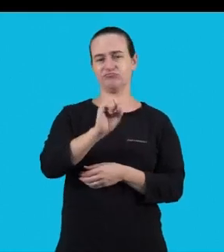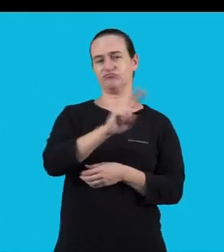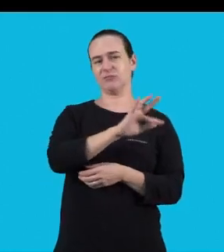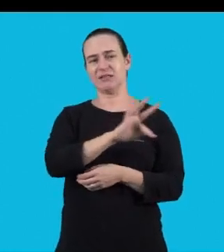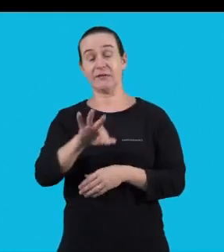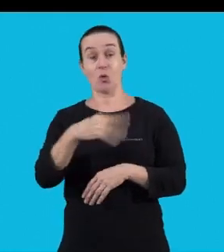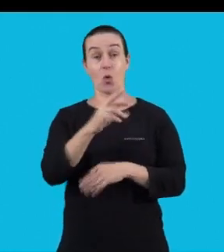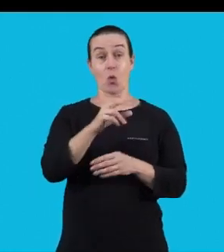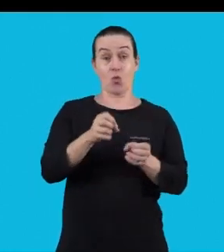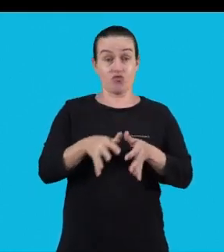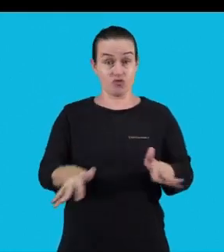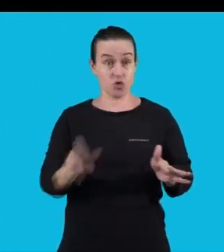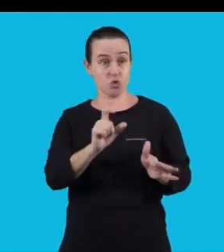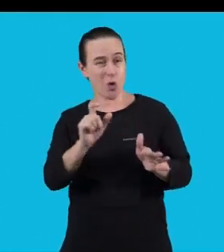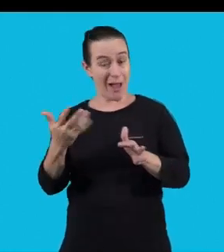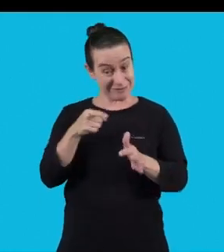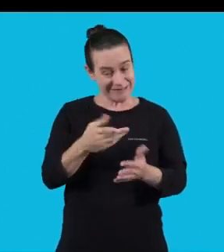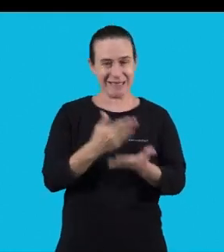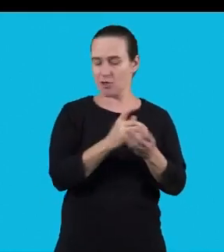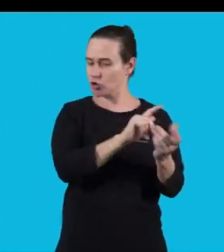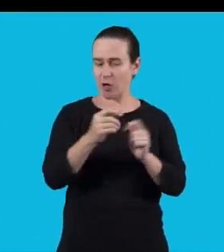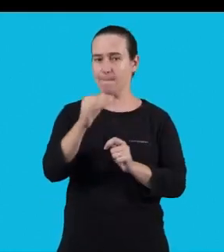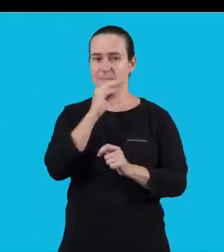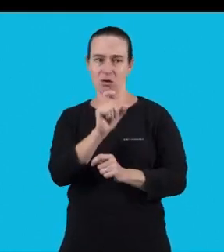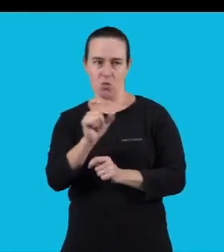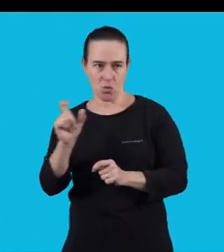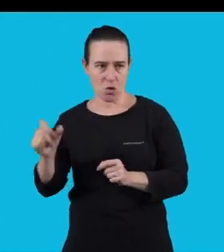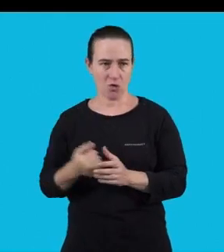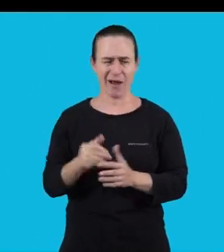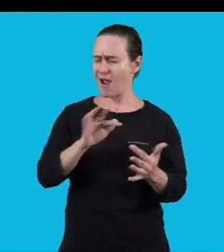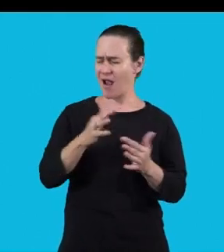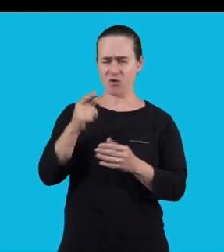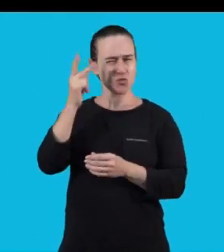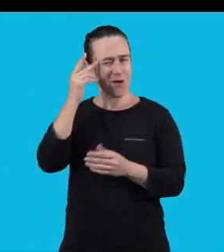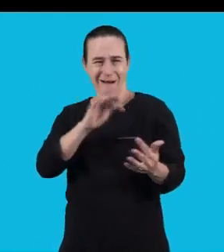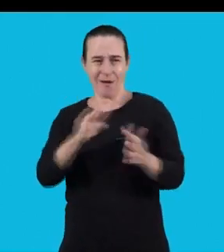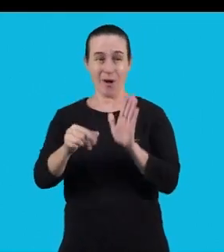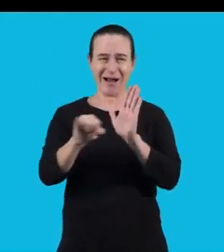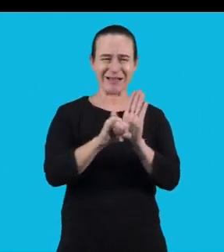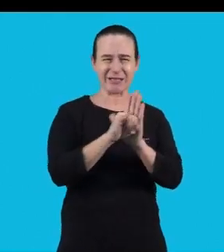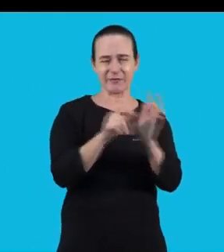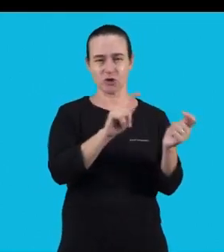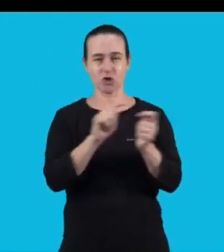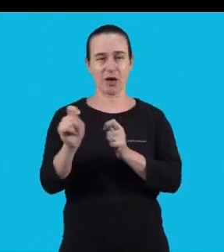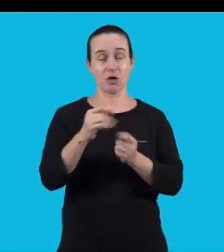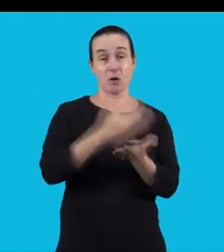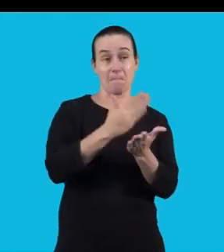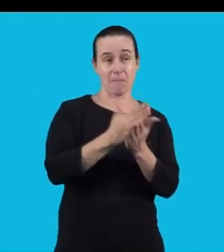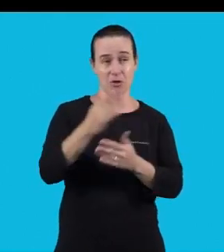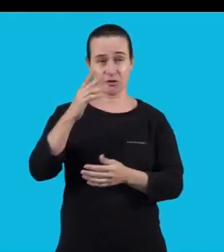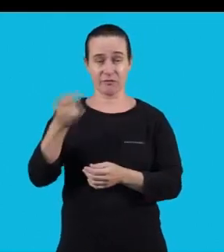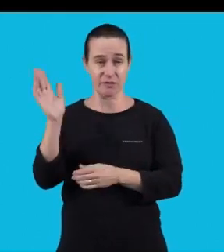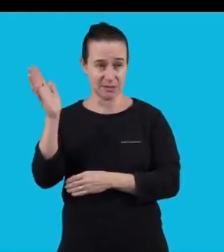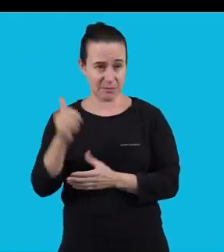suffixes, and root words change the meaning of a word, not knowing how to identify and change parts of speech, and